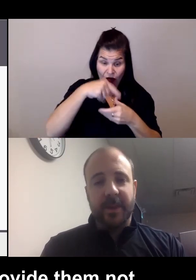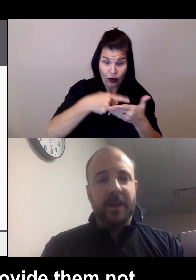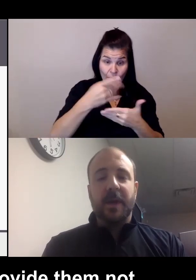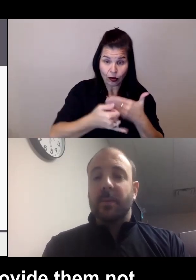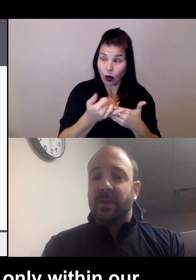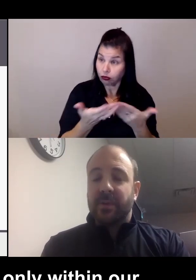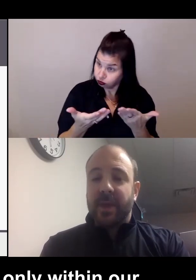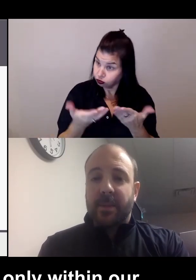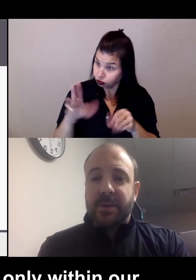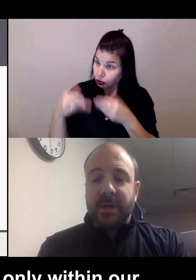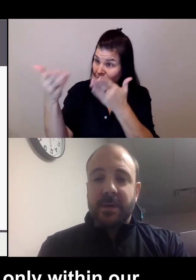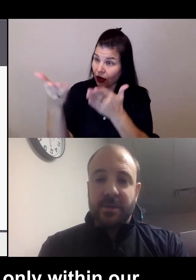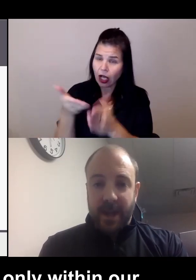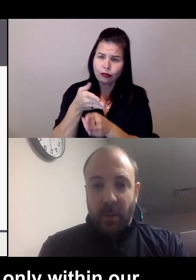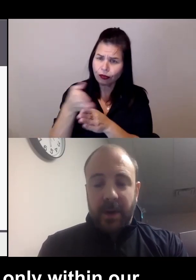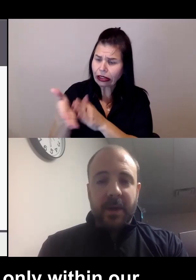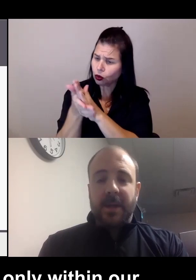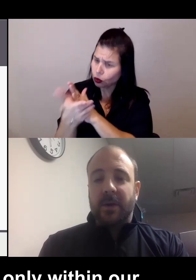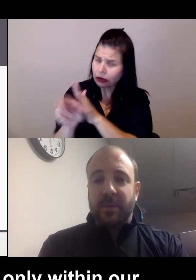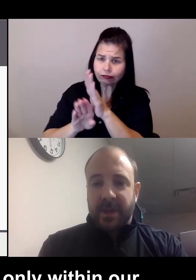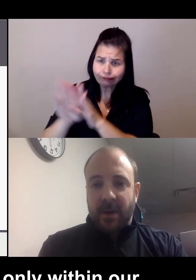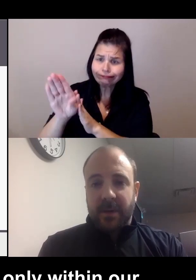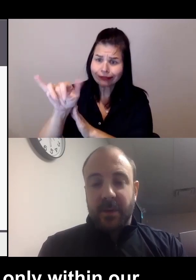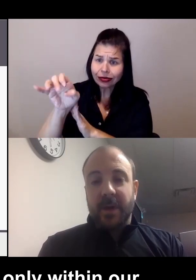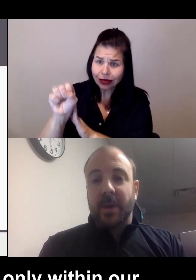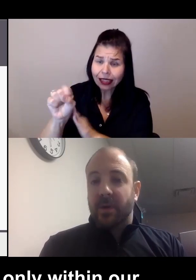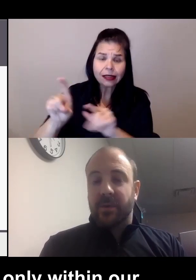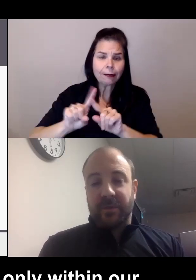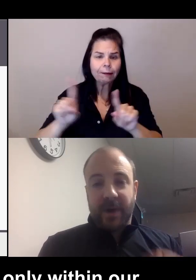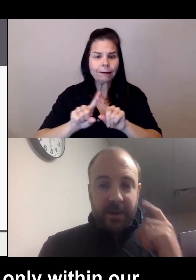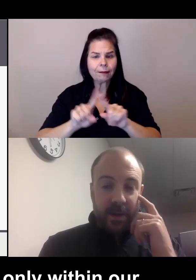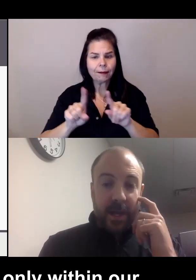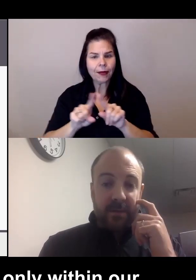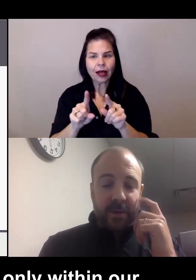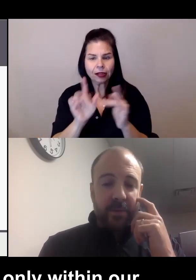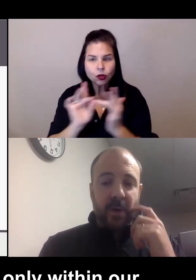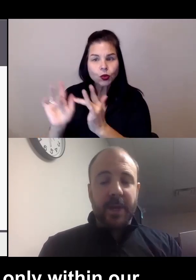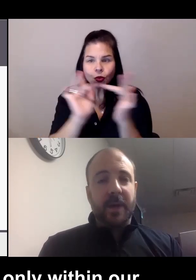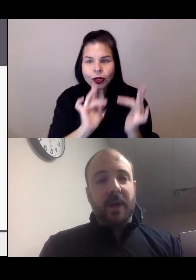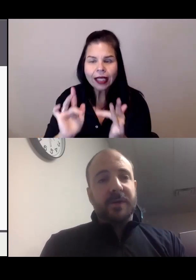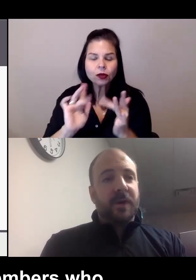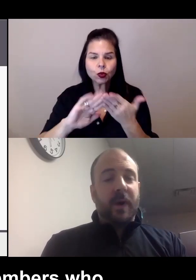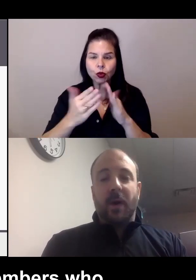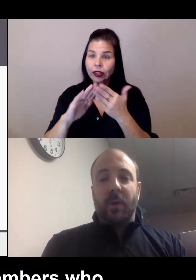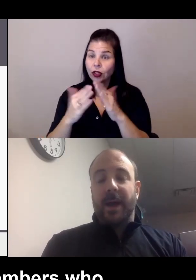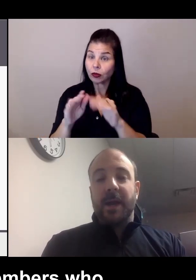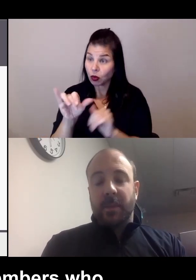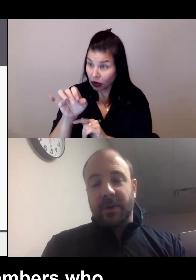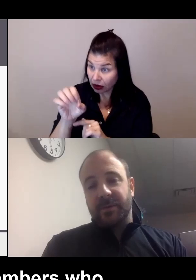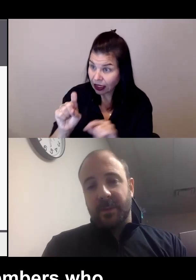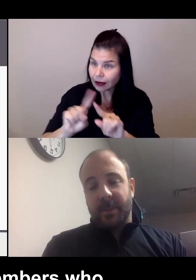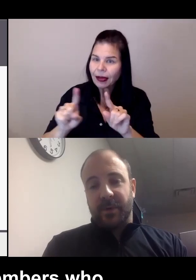skills development, but also the opportunity to network, not only within our community, but also to find gainful employment. So we